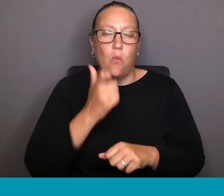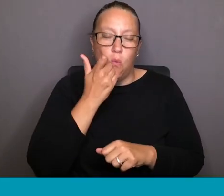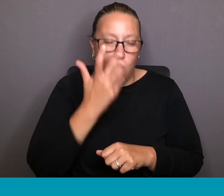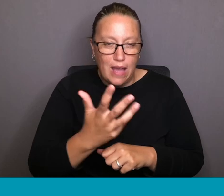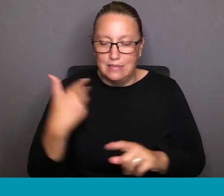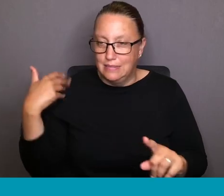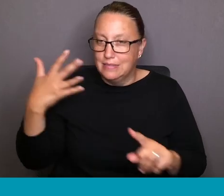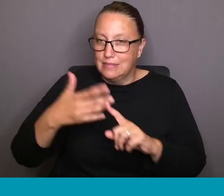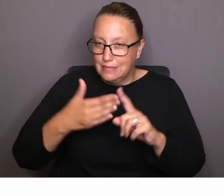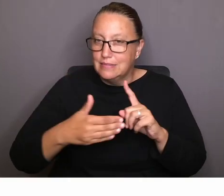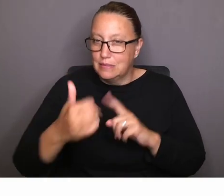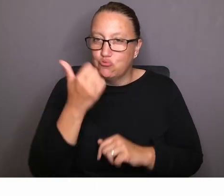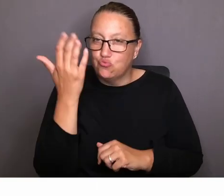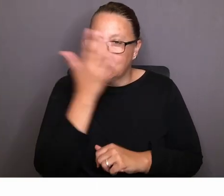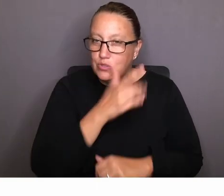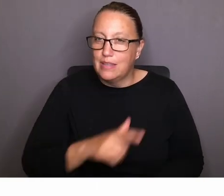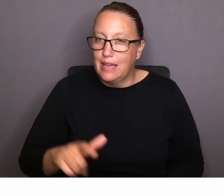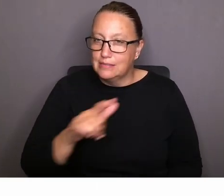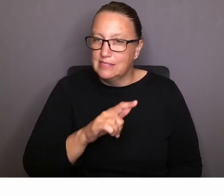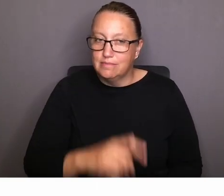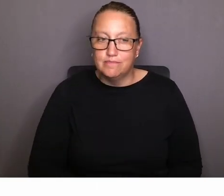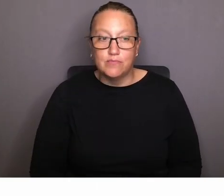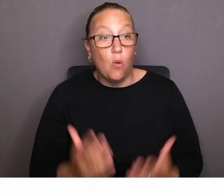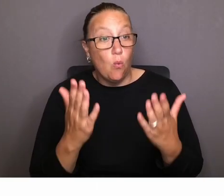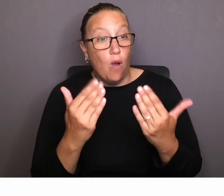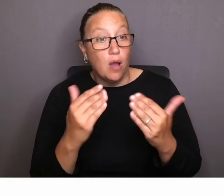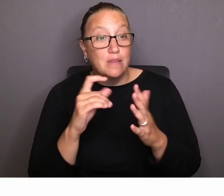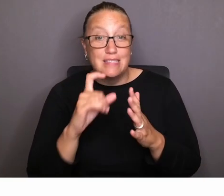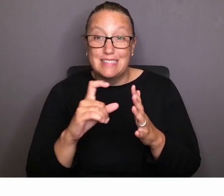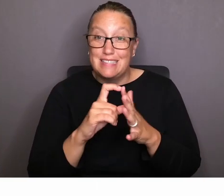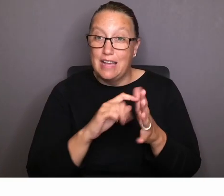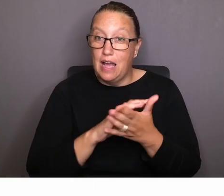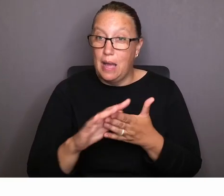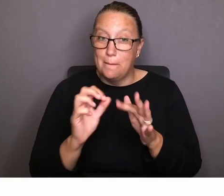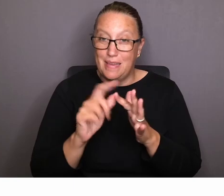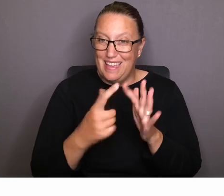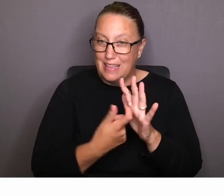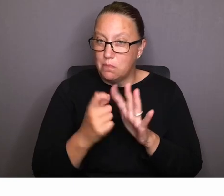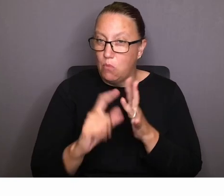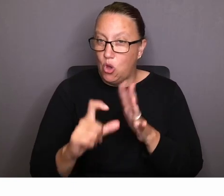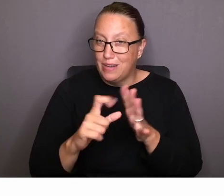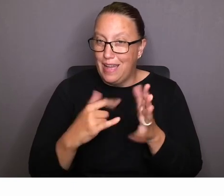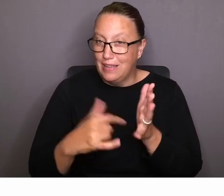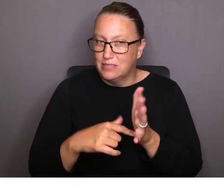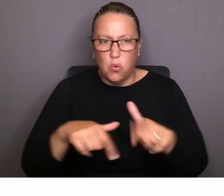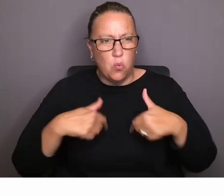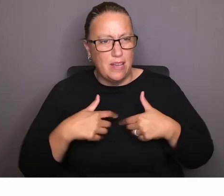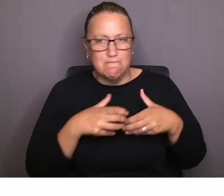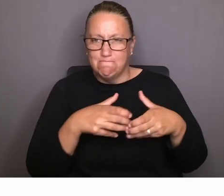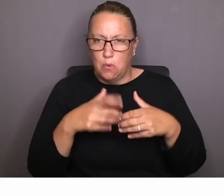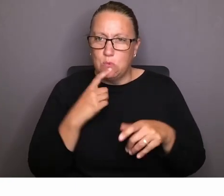land. Welcome to the CDAH Peers Podcast. This is a space for peers to chat about what matters to